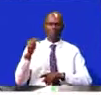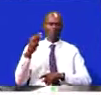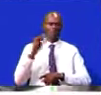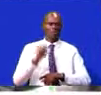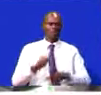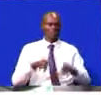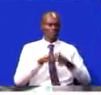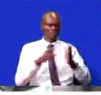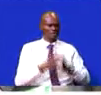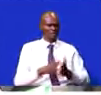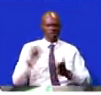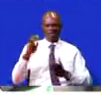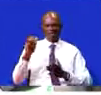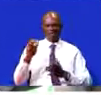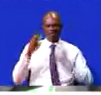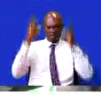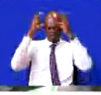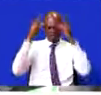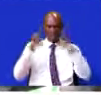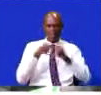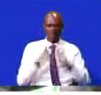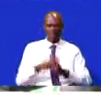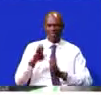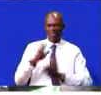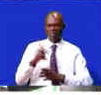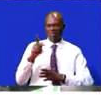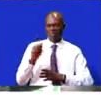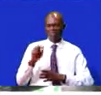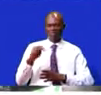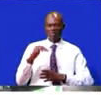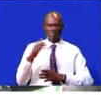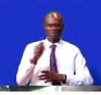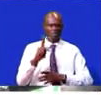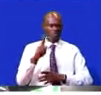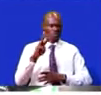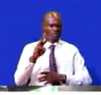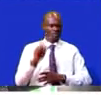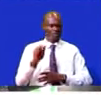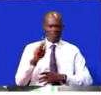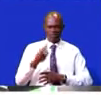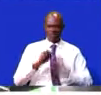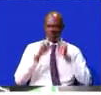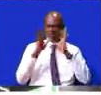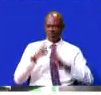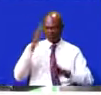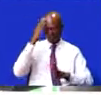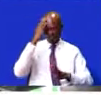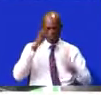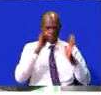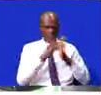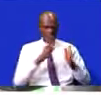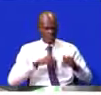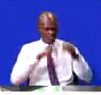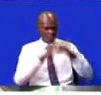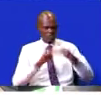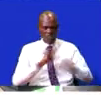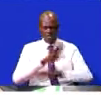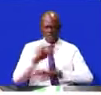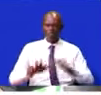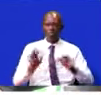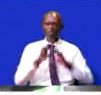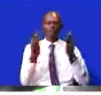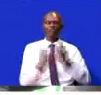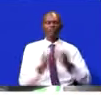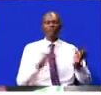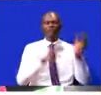Manyata, Bondeni, Kanyakwar. If you know you can't follow your lineage to take